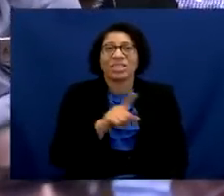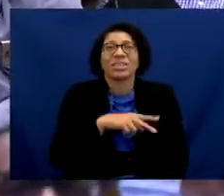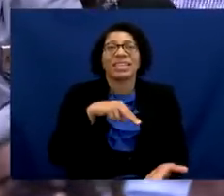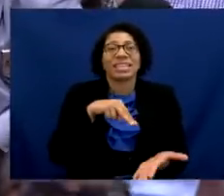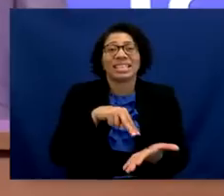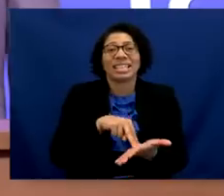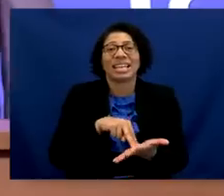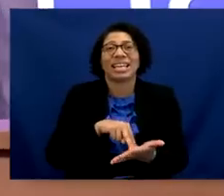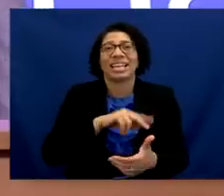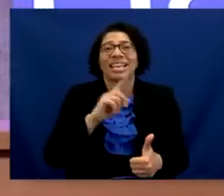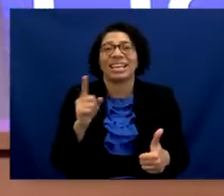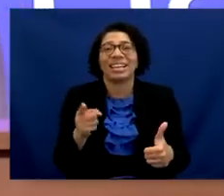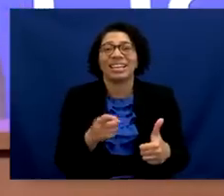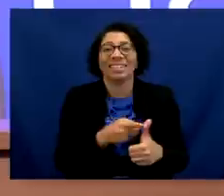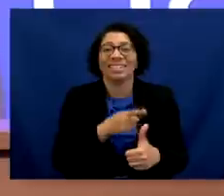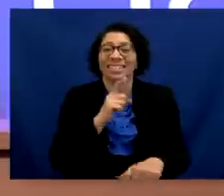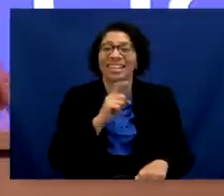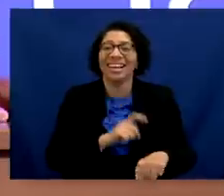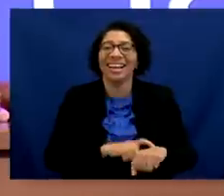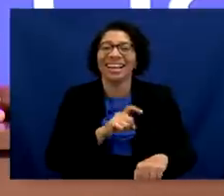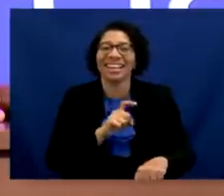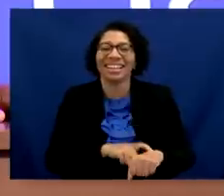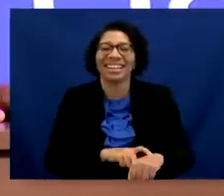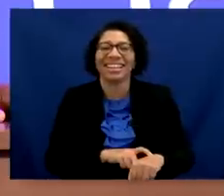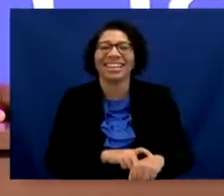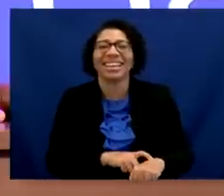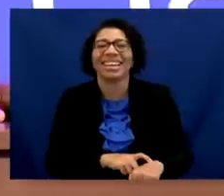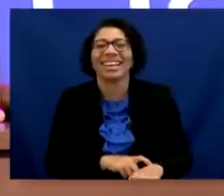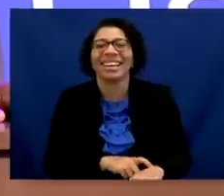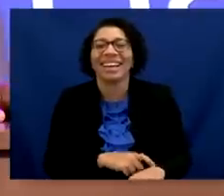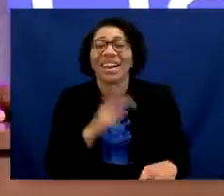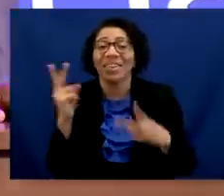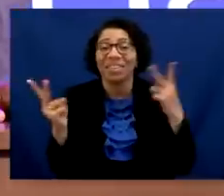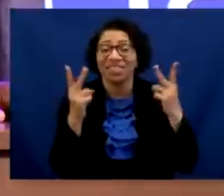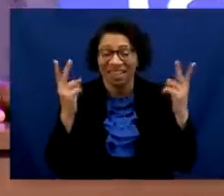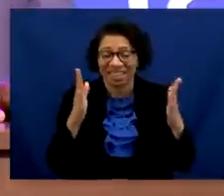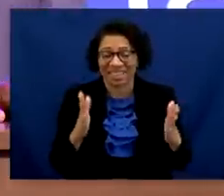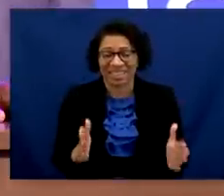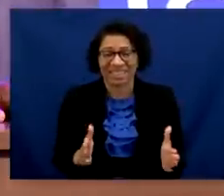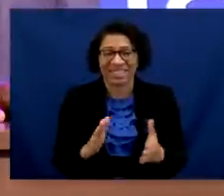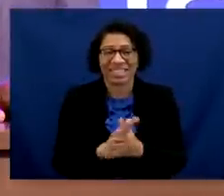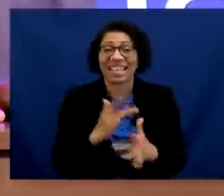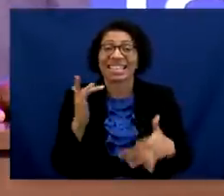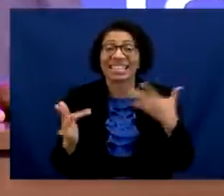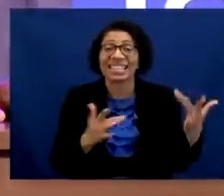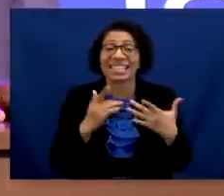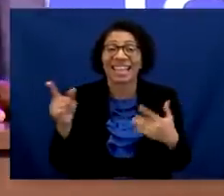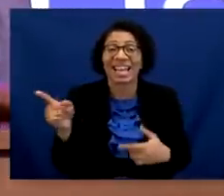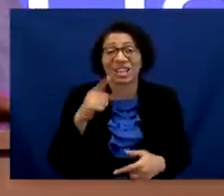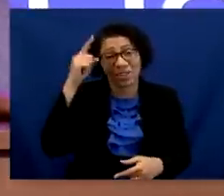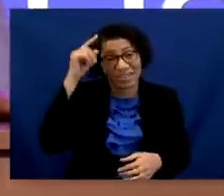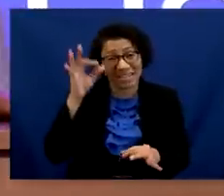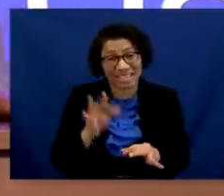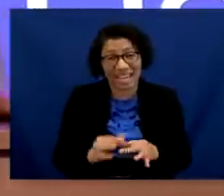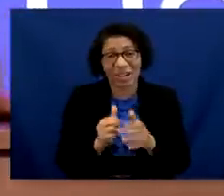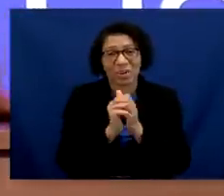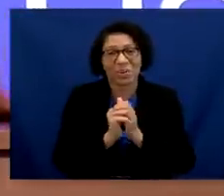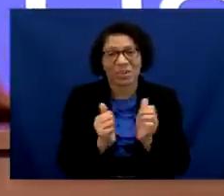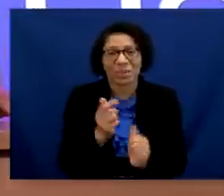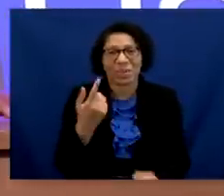first-time friends of the Wheeler Avenue Church, we are delighted that you've opted to worship with us on this Lord's Day. And we pray that you would be blessed having shared